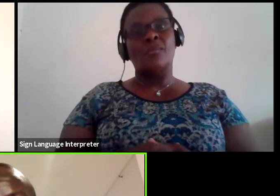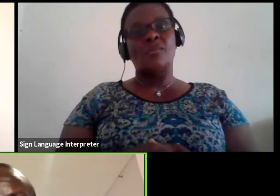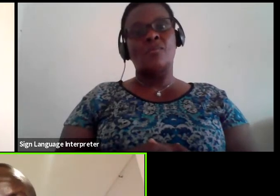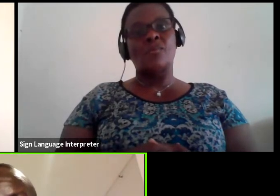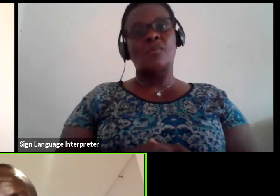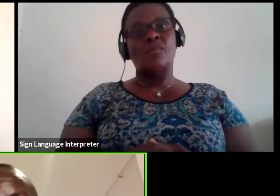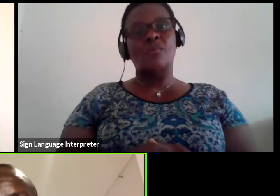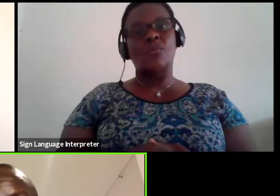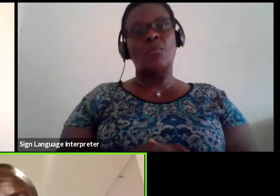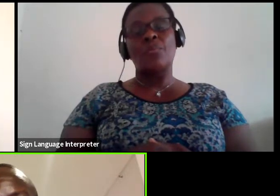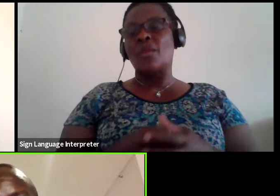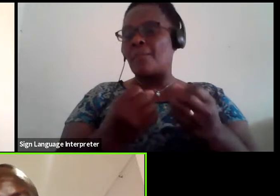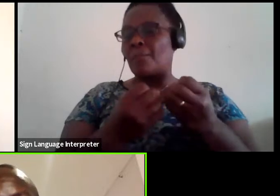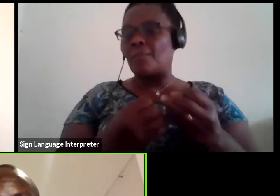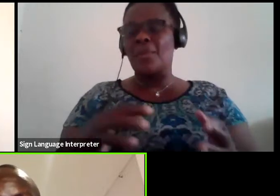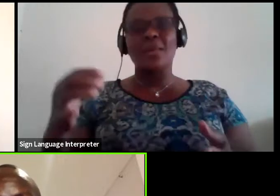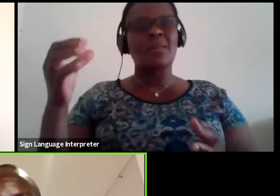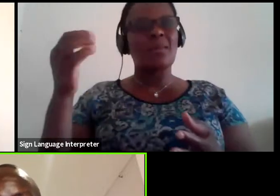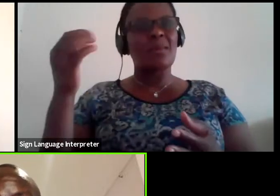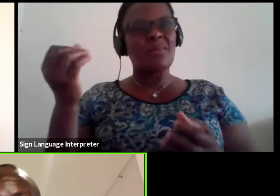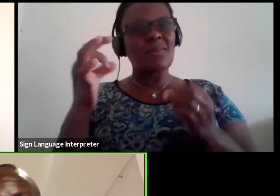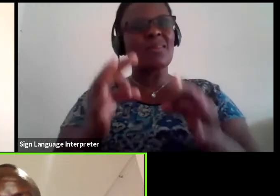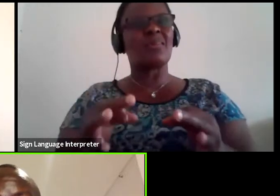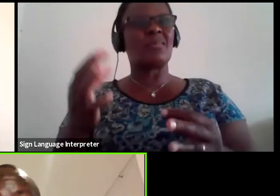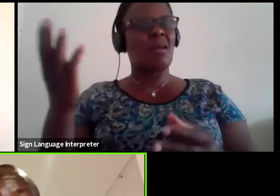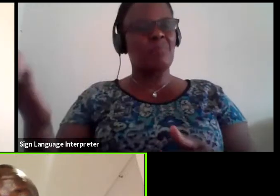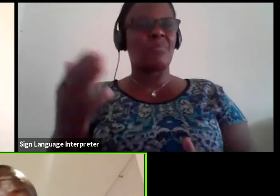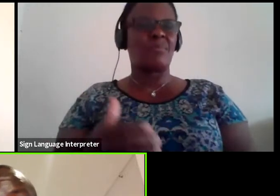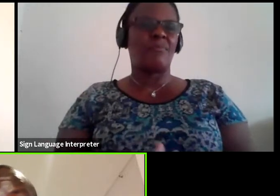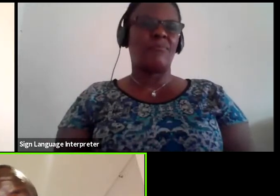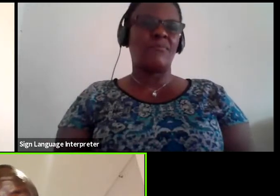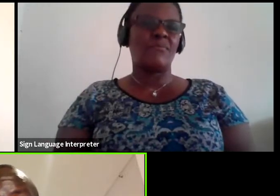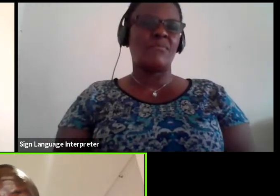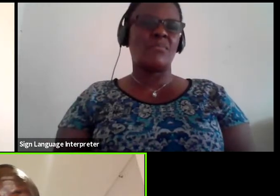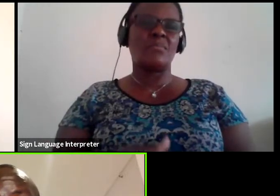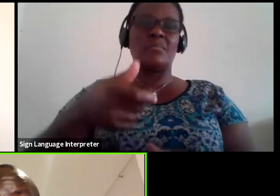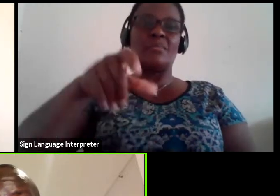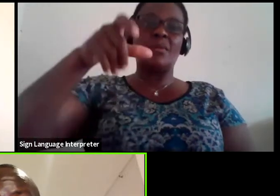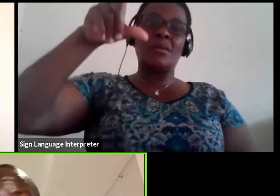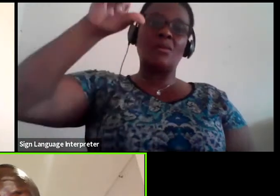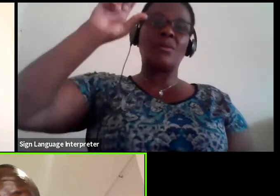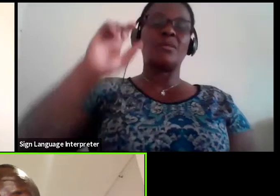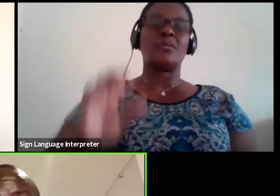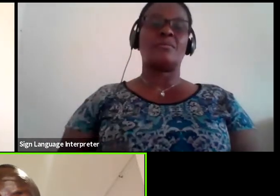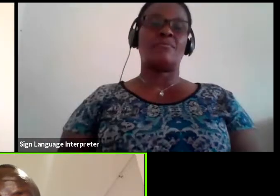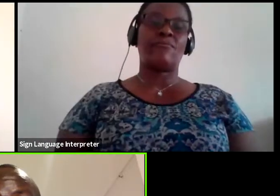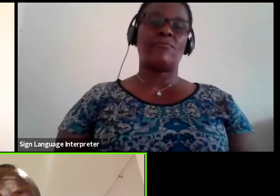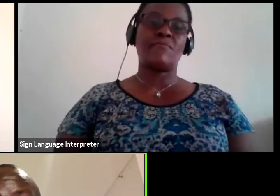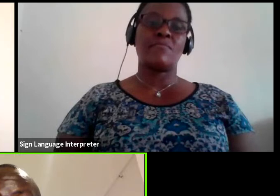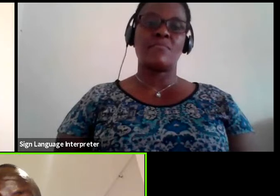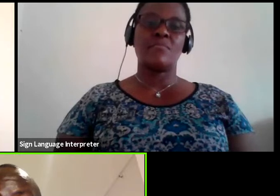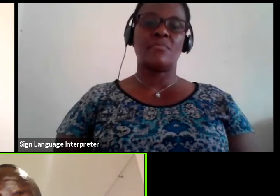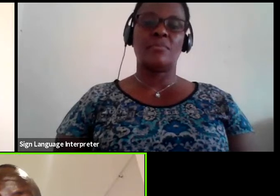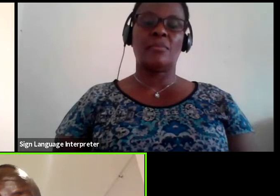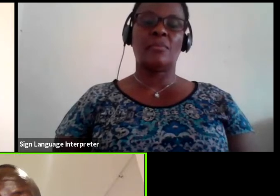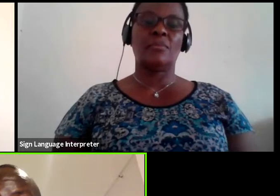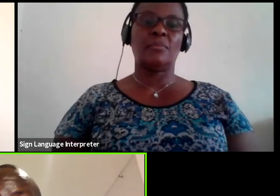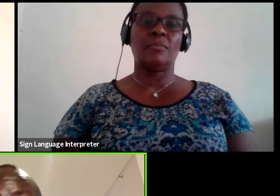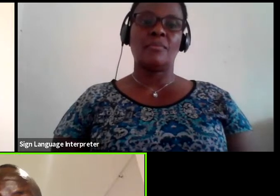stealth devices that they're trying to use to surveil individuals are increasing. And, as that plan is